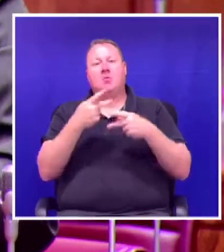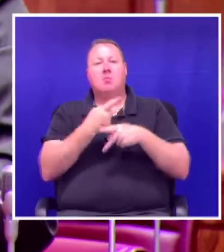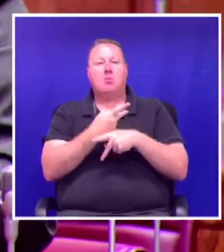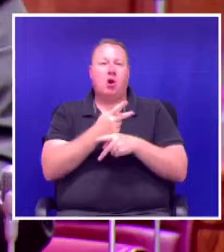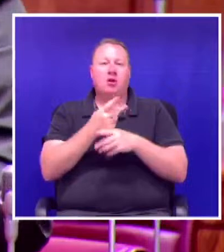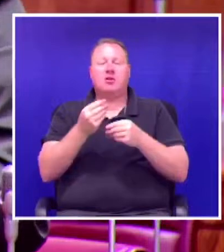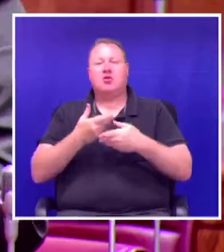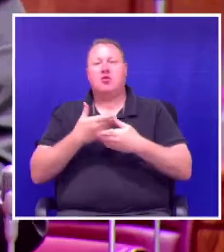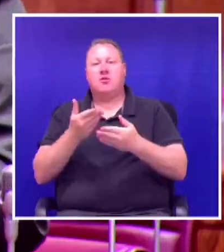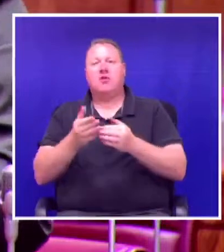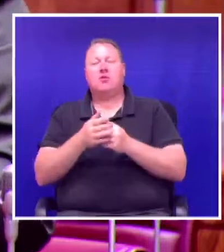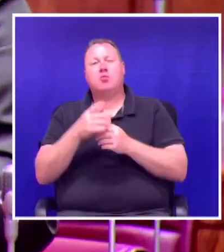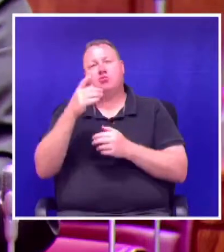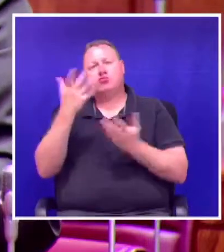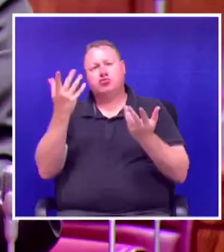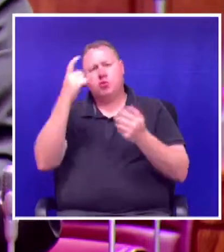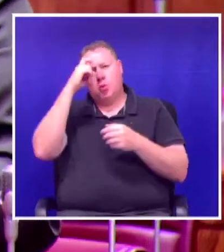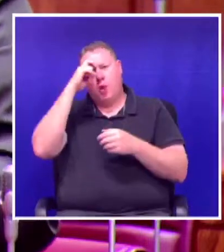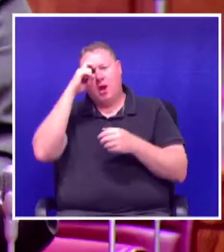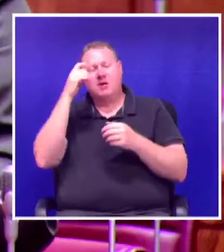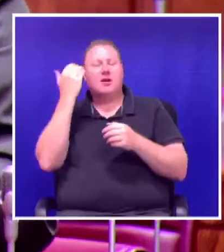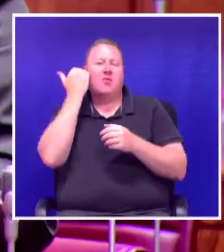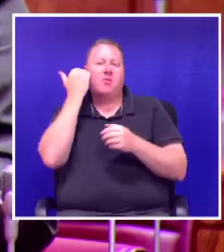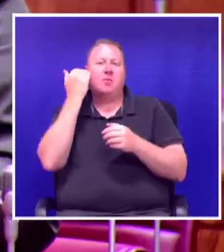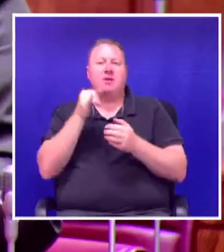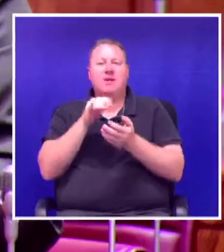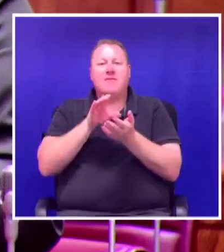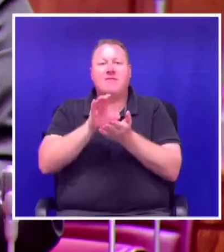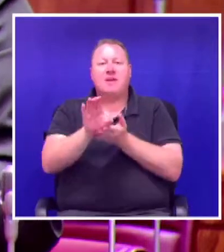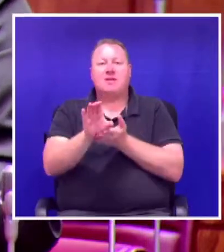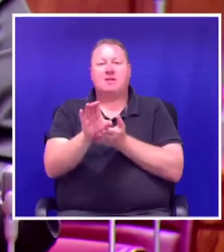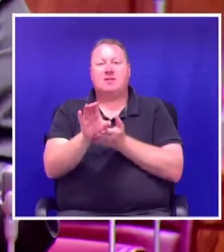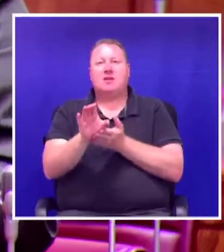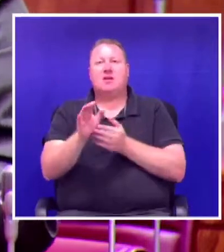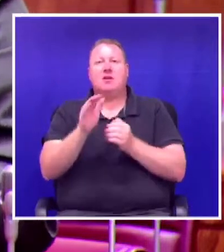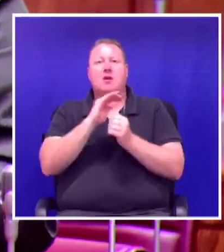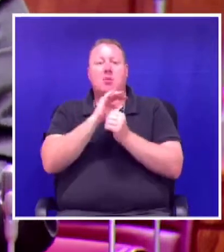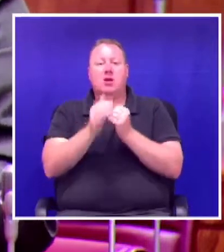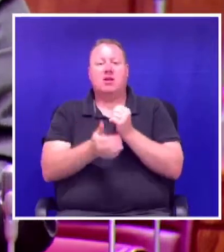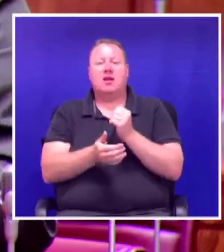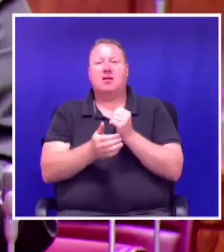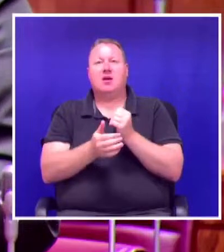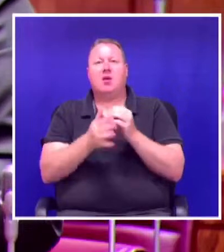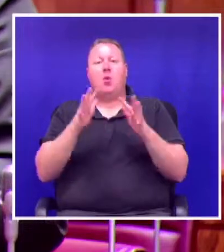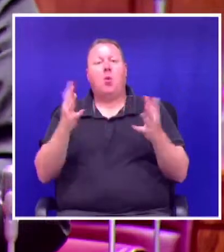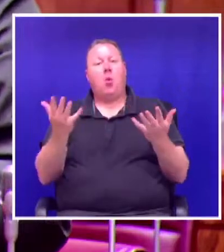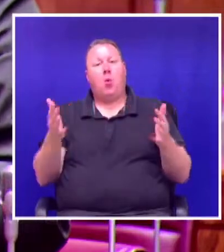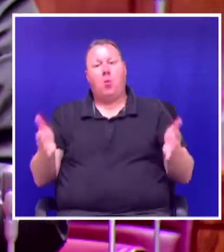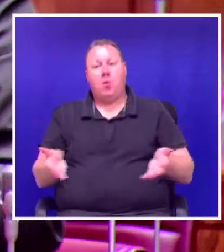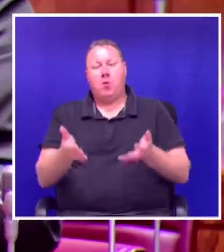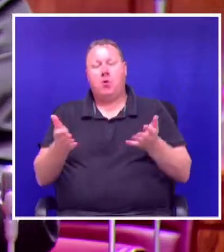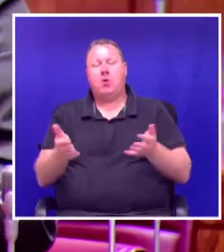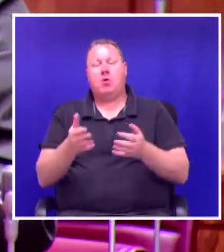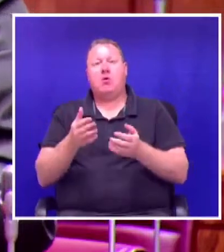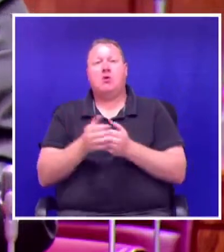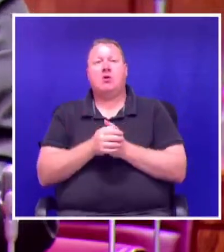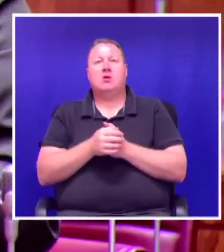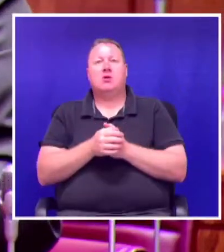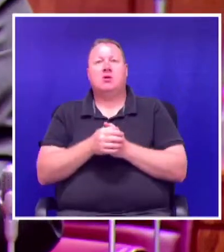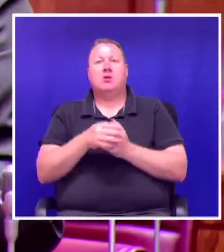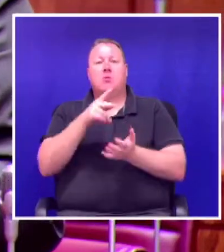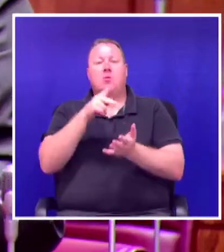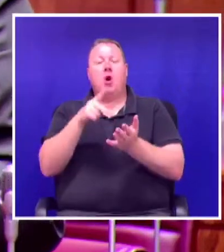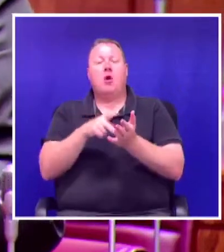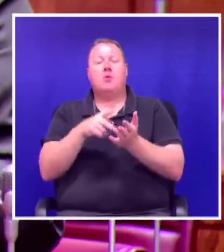for government to consider investments into protecting and/or promoting local primary and